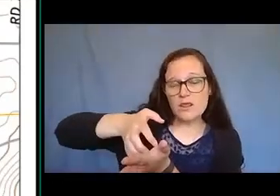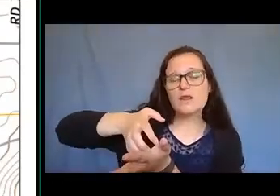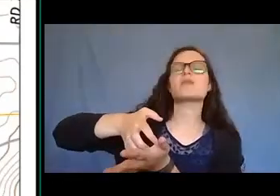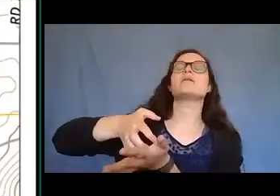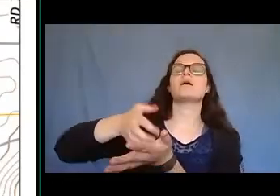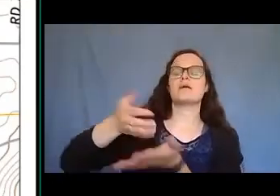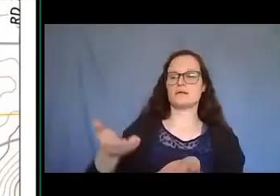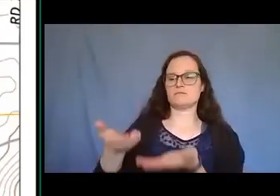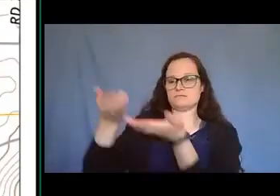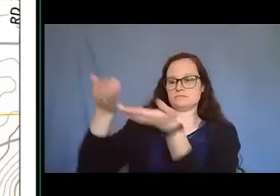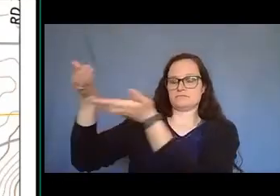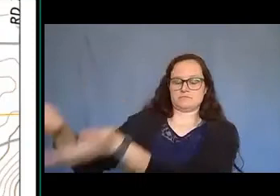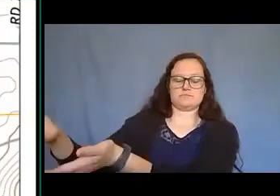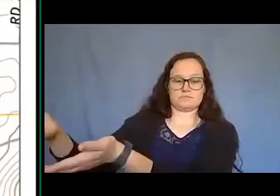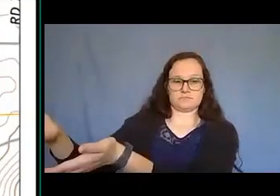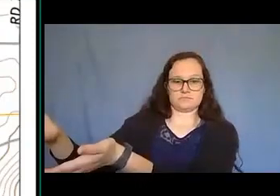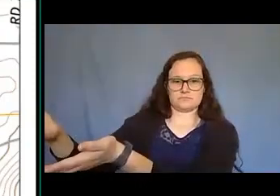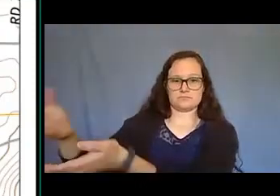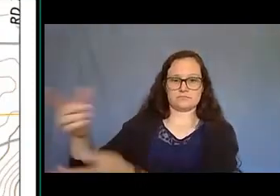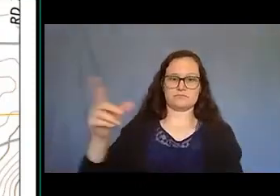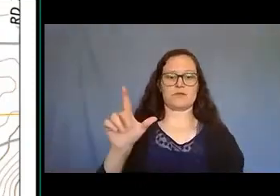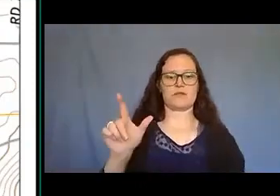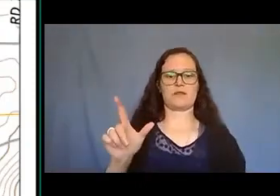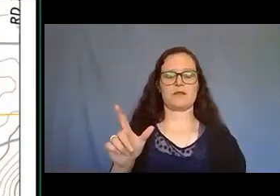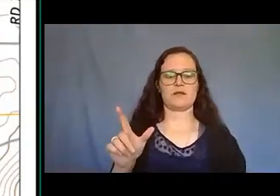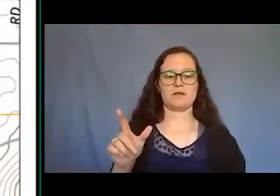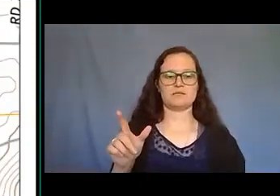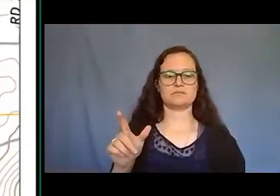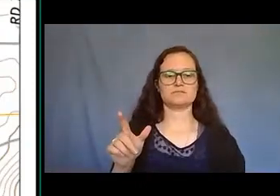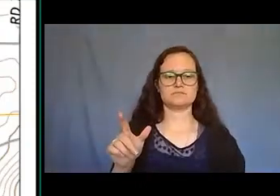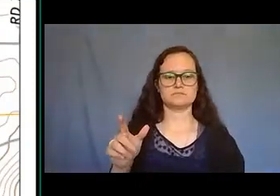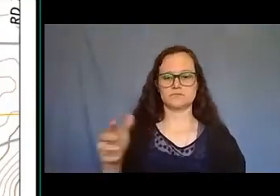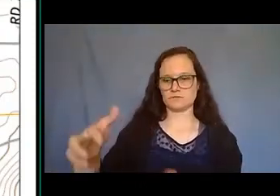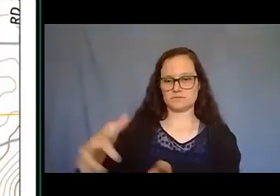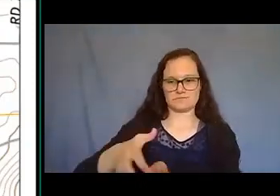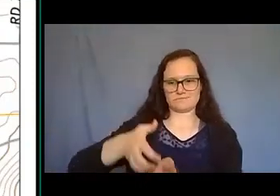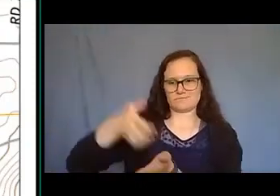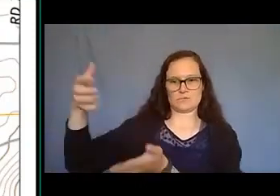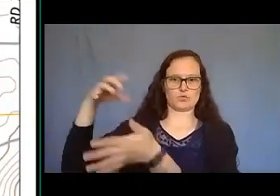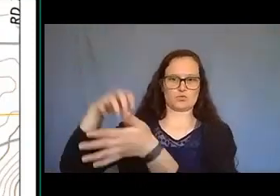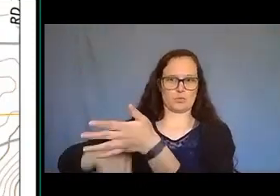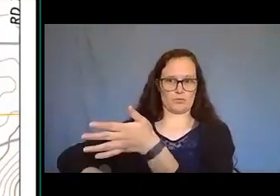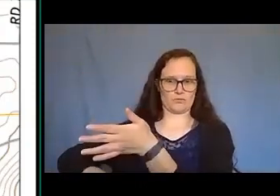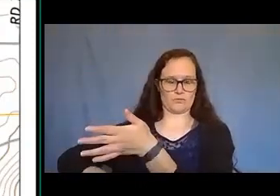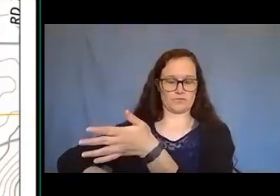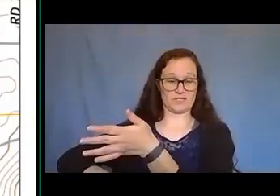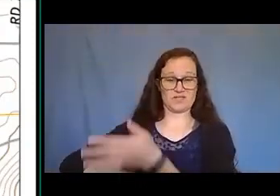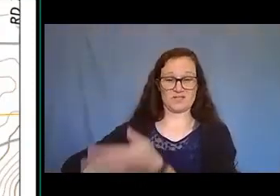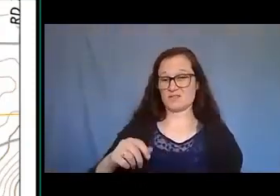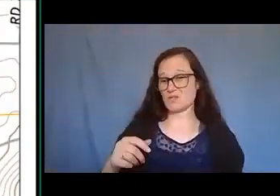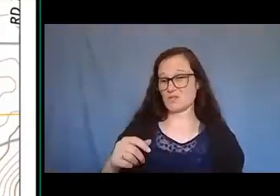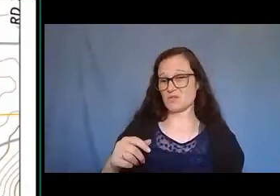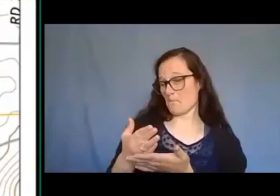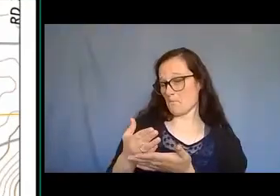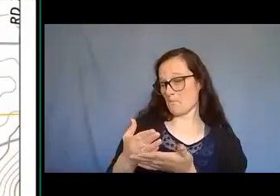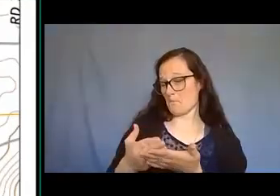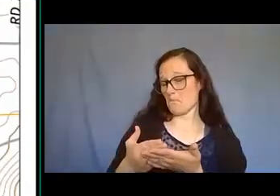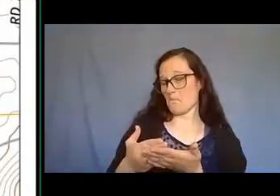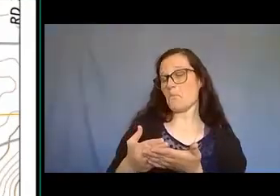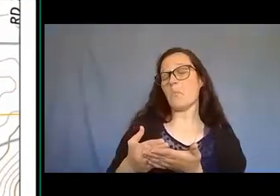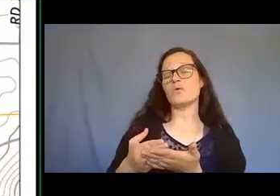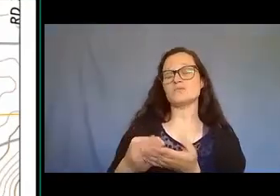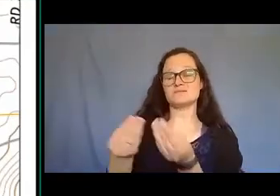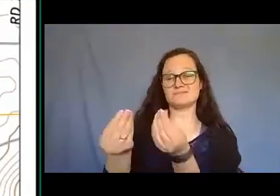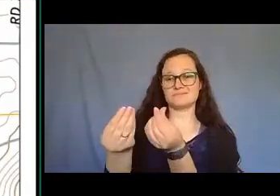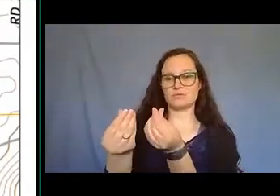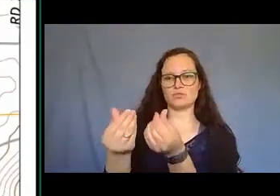deposited in a landfill. So the sediments were actually mostly dry when we did sampling, and so we